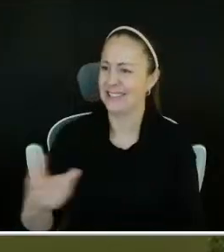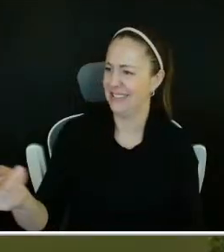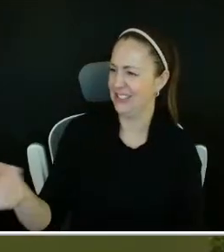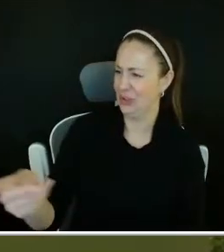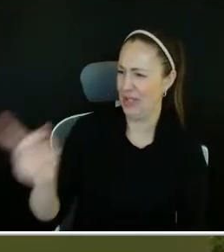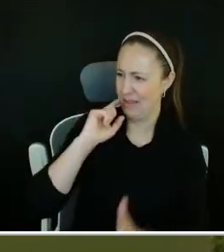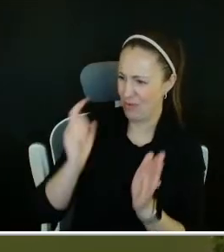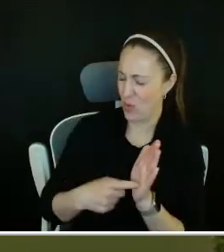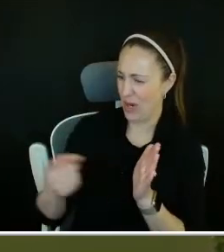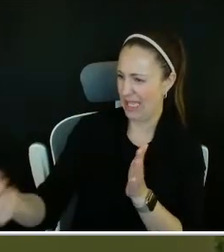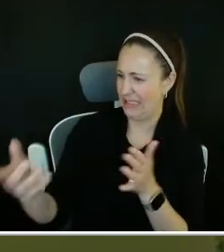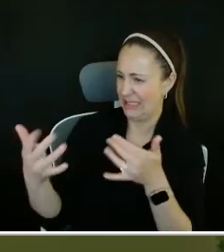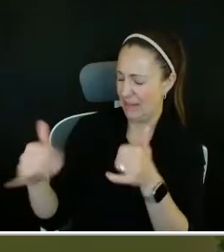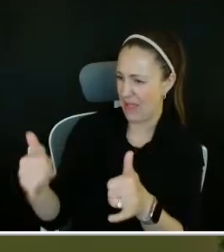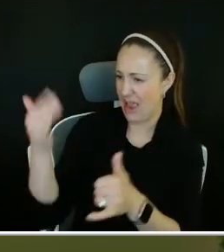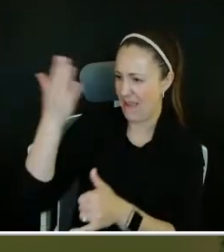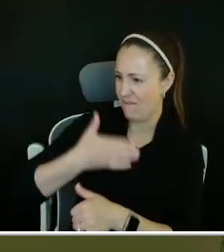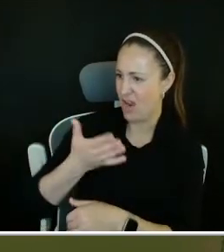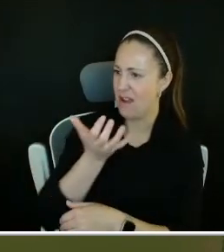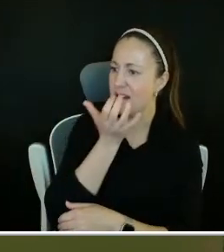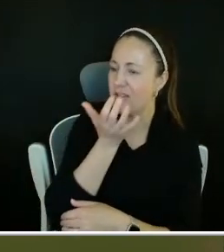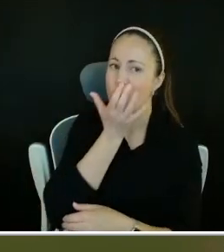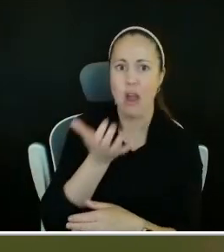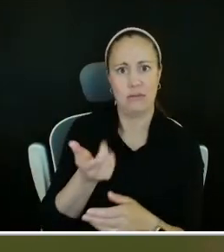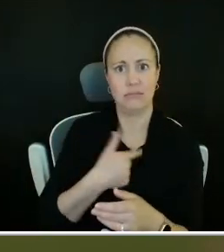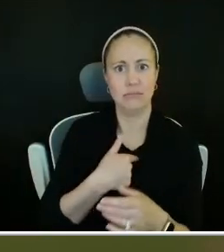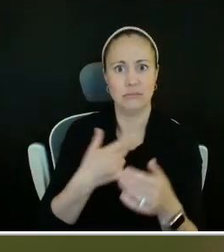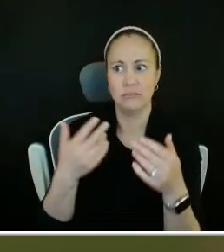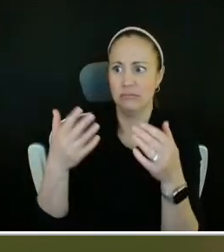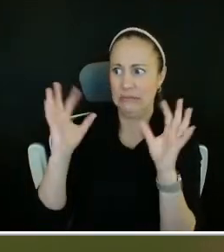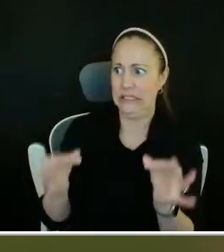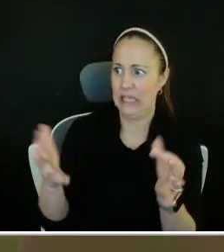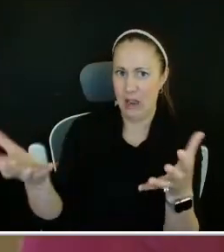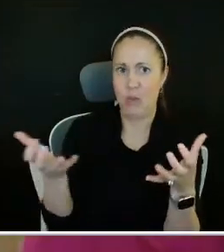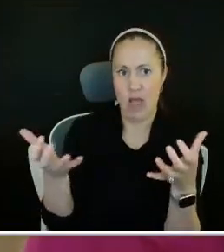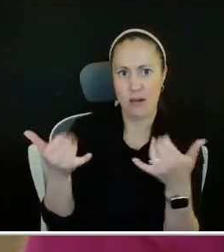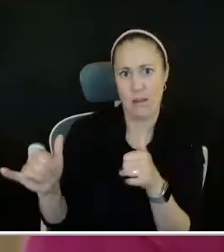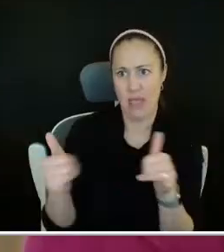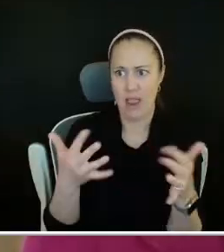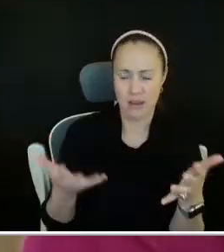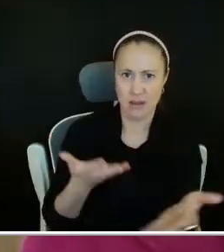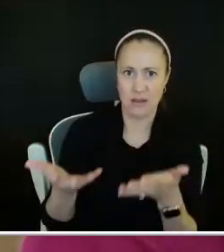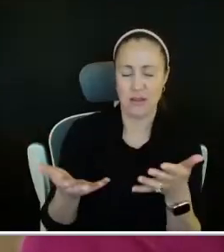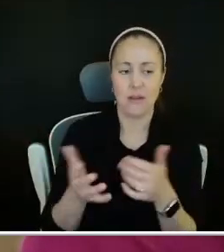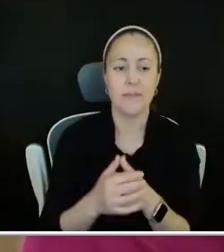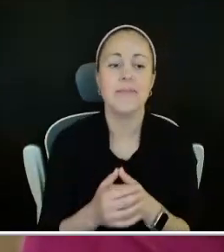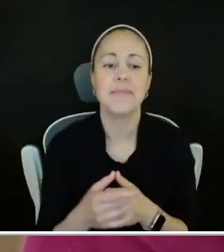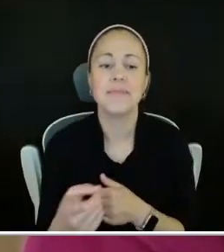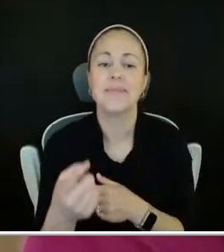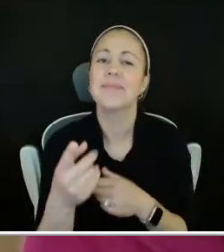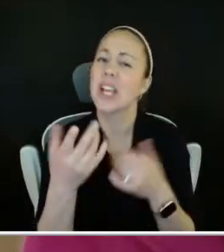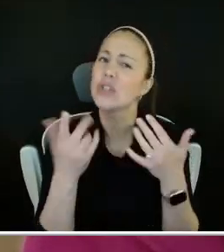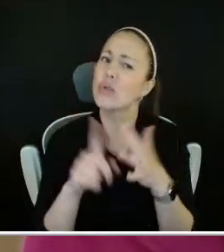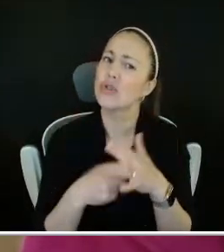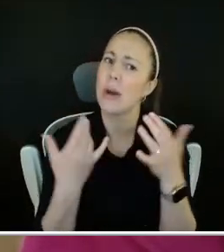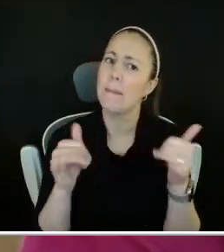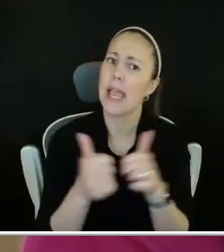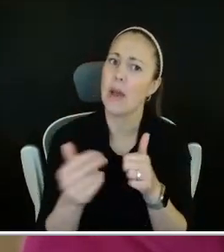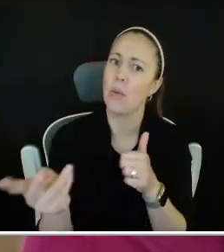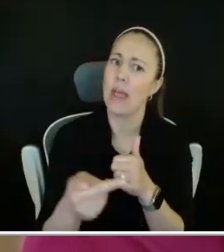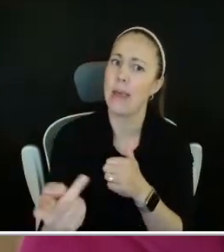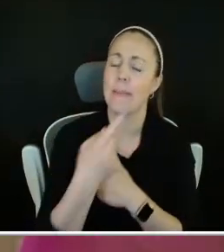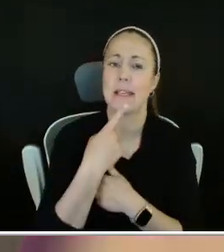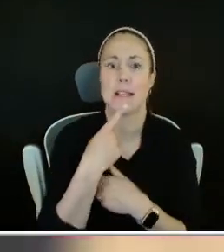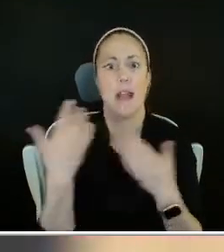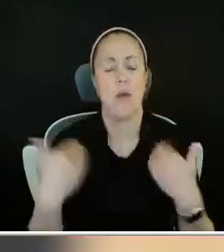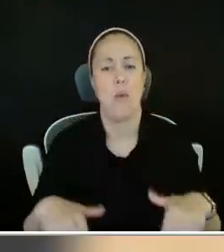just in the blood. So I started playing catch with them, and I've always had like a really strong arm, and they were like, we got to get you signed up